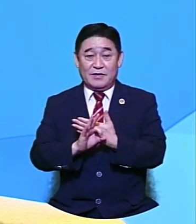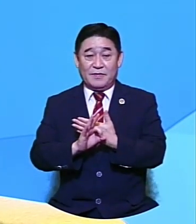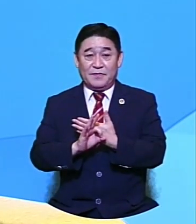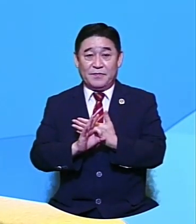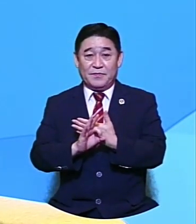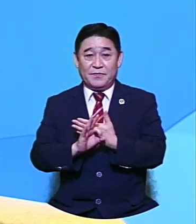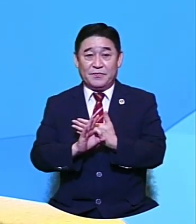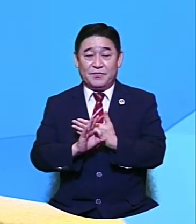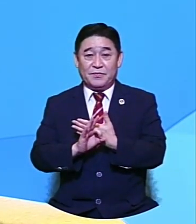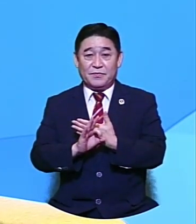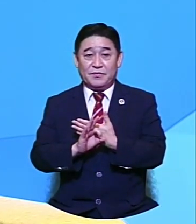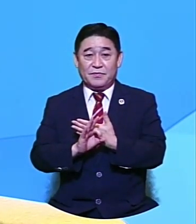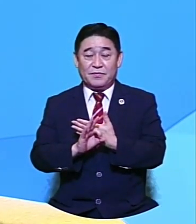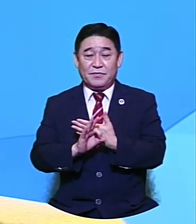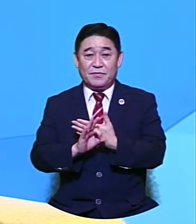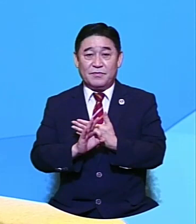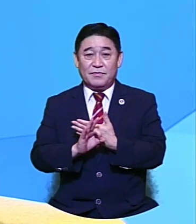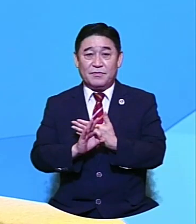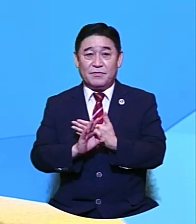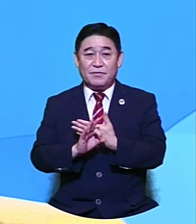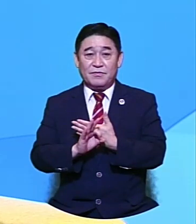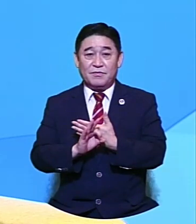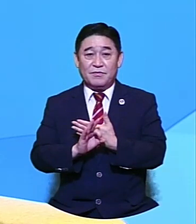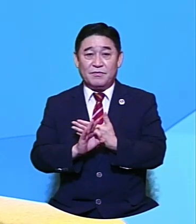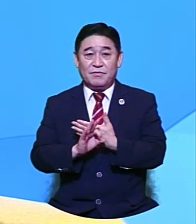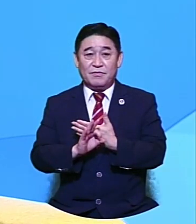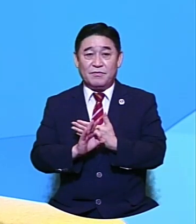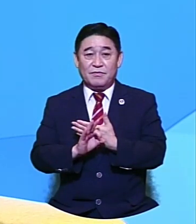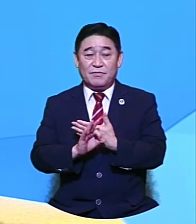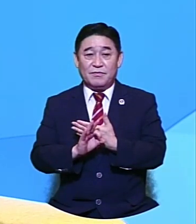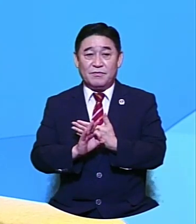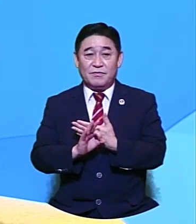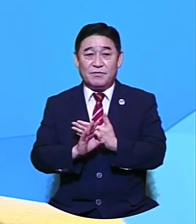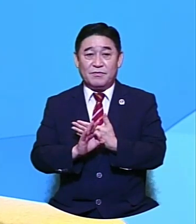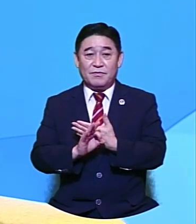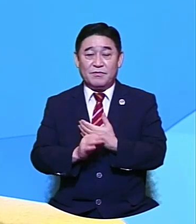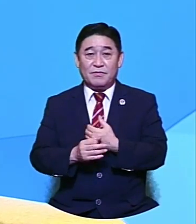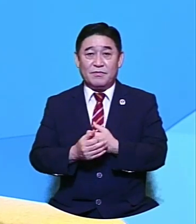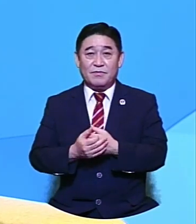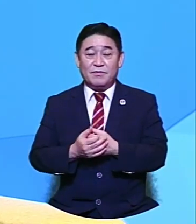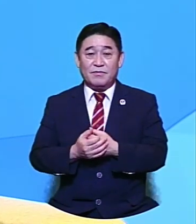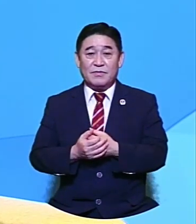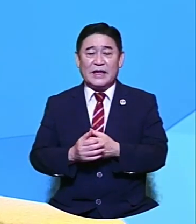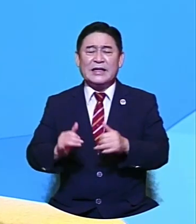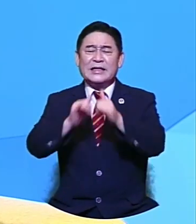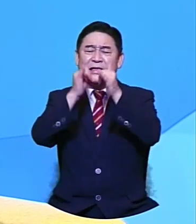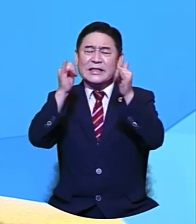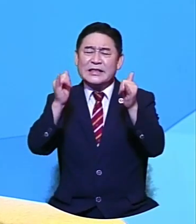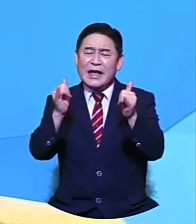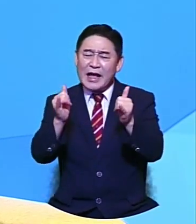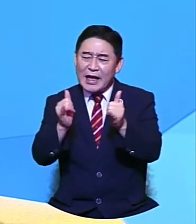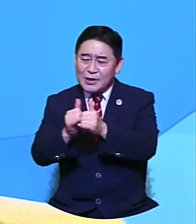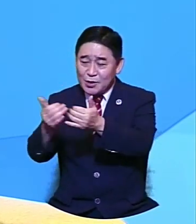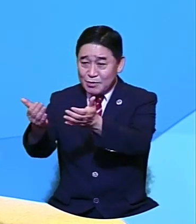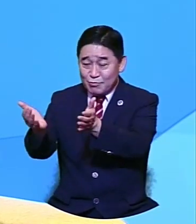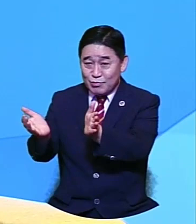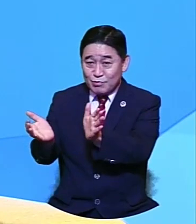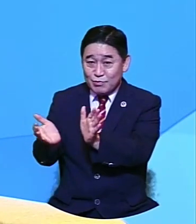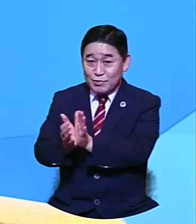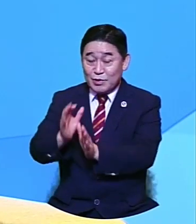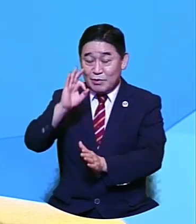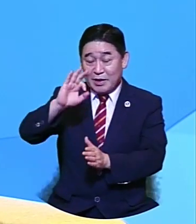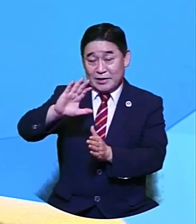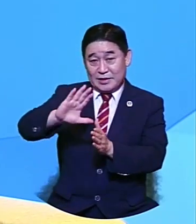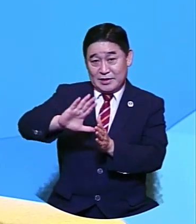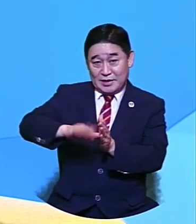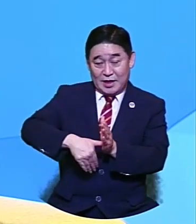the social kind of a aspect, but also if we can support the economic development in